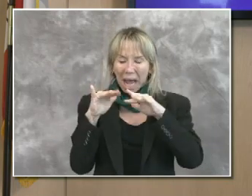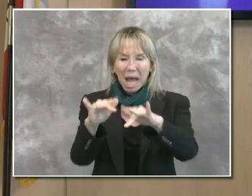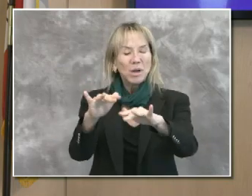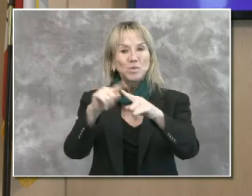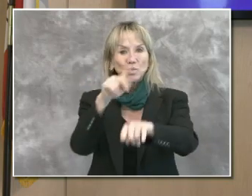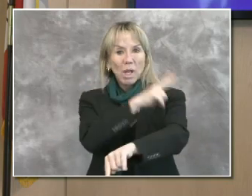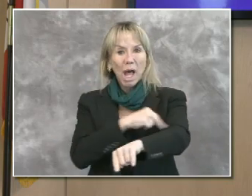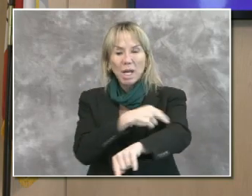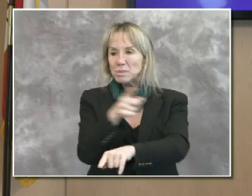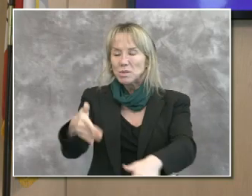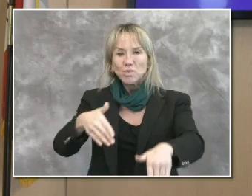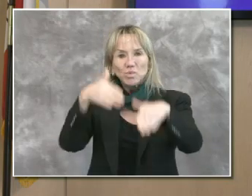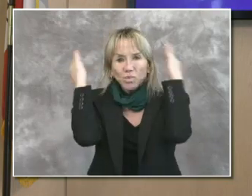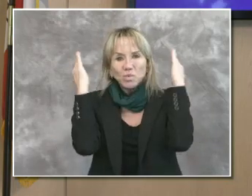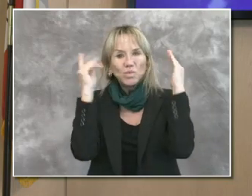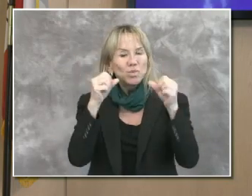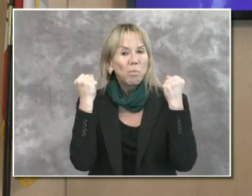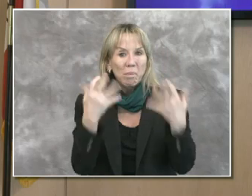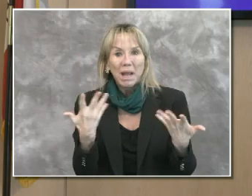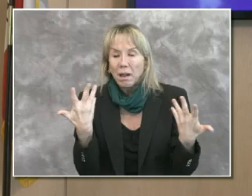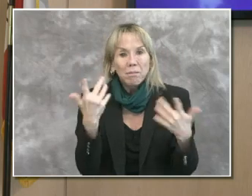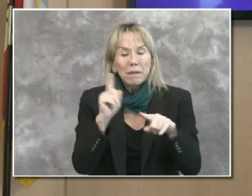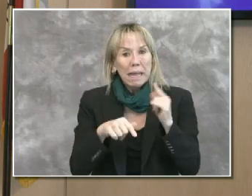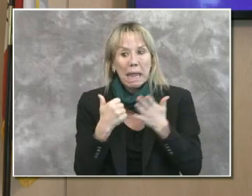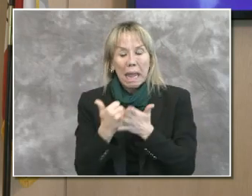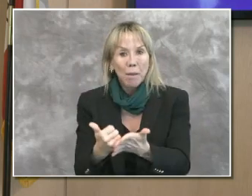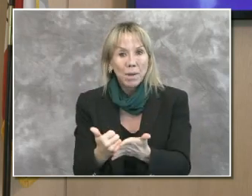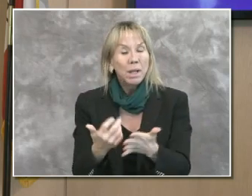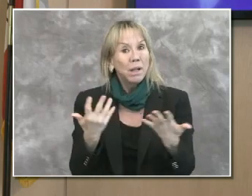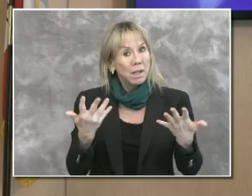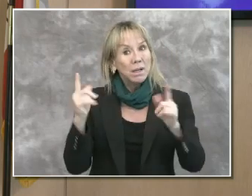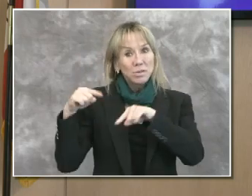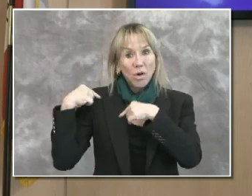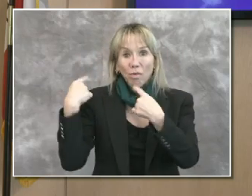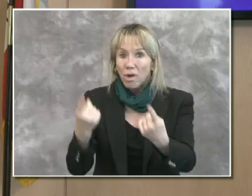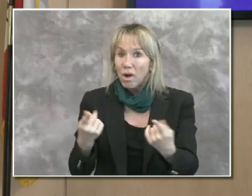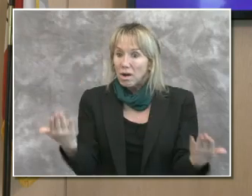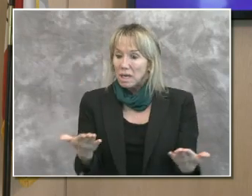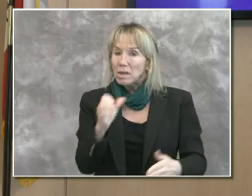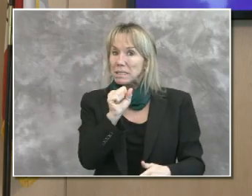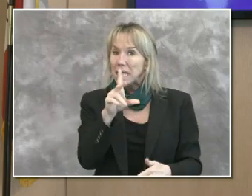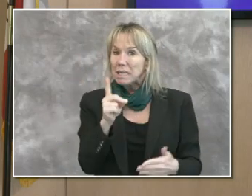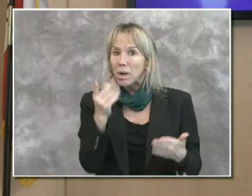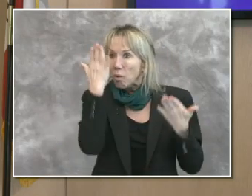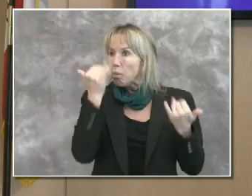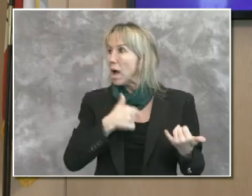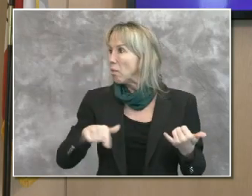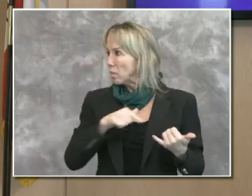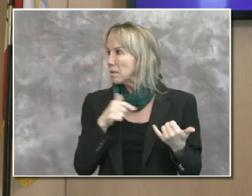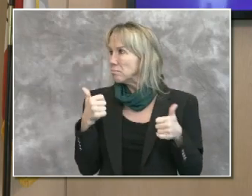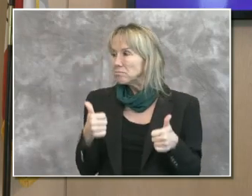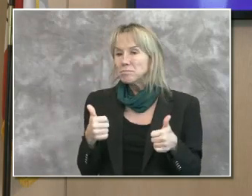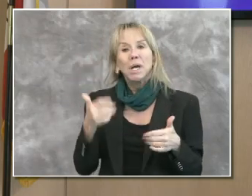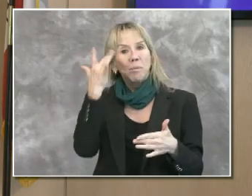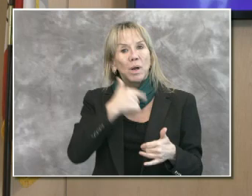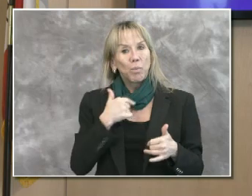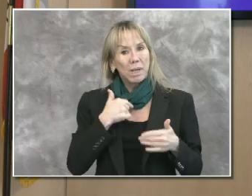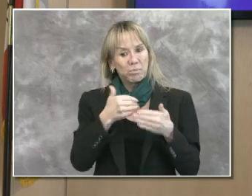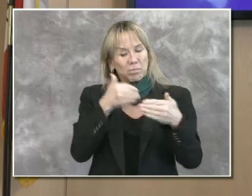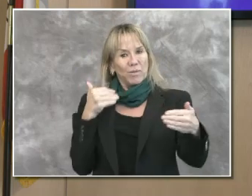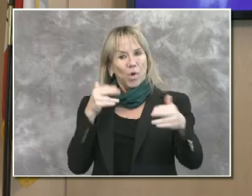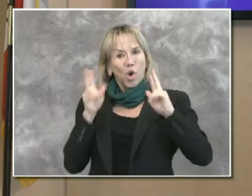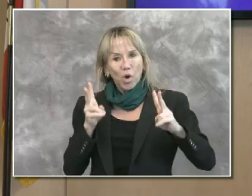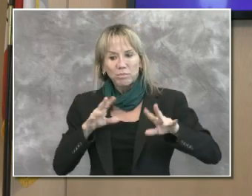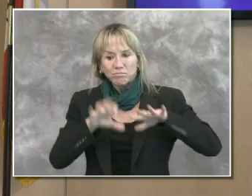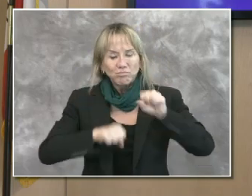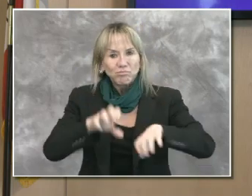outset. In San Diego, our saving grace thus far has been our early and swift action, and it has been the widespread